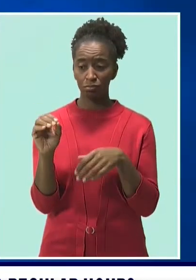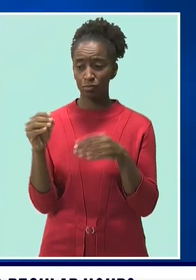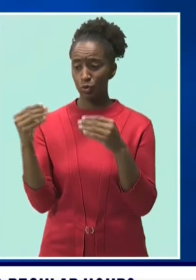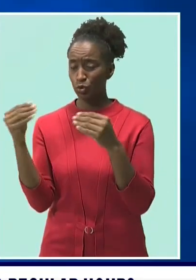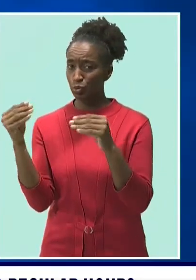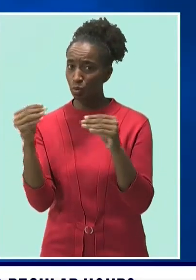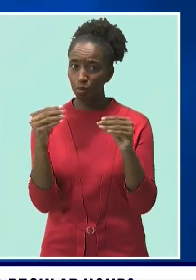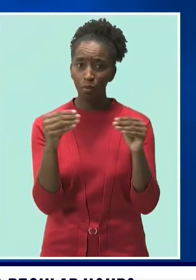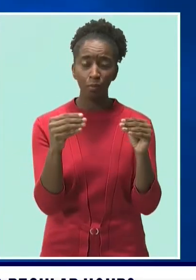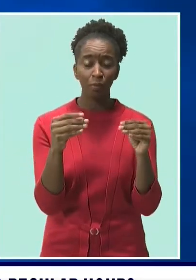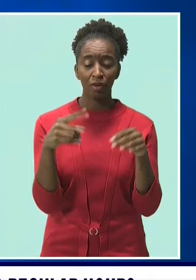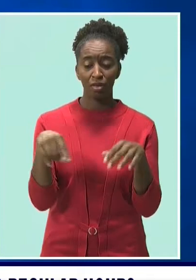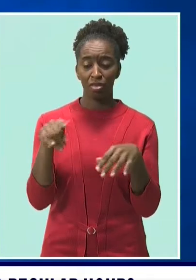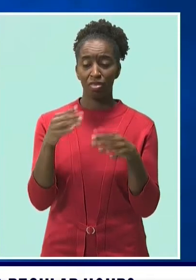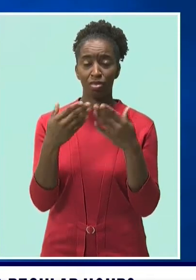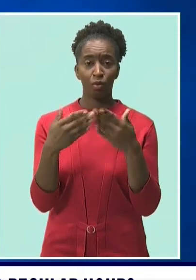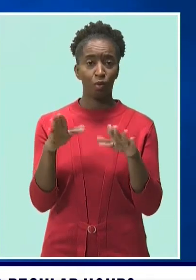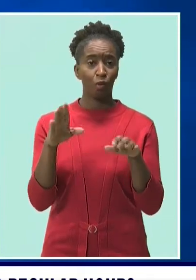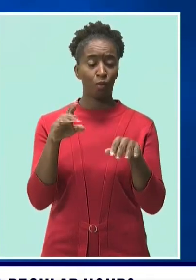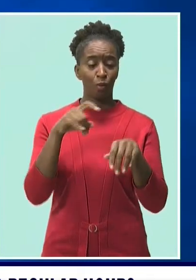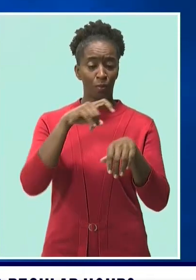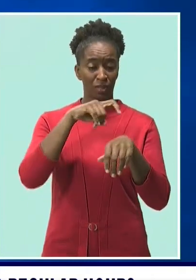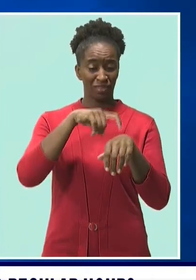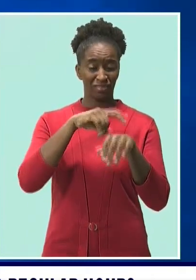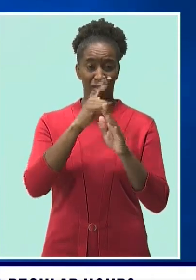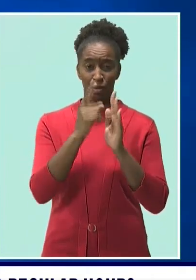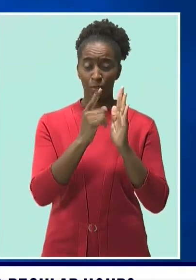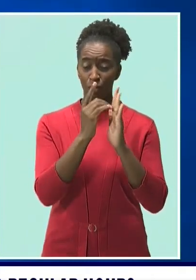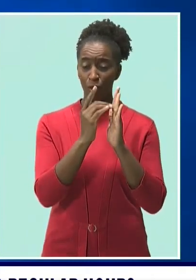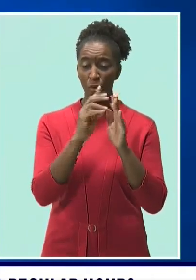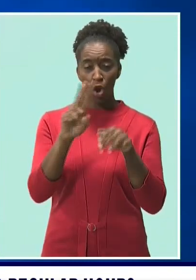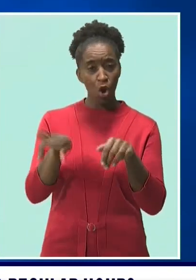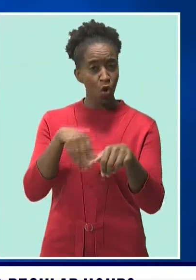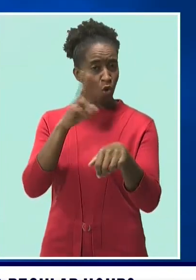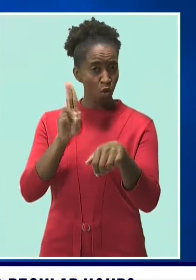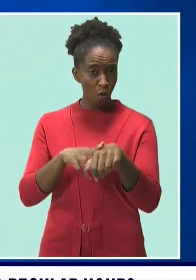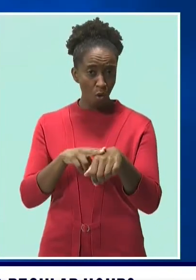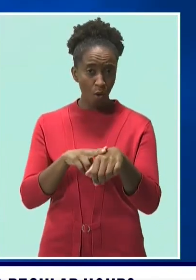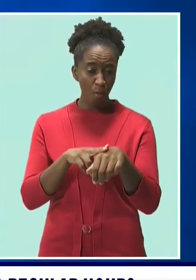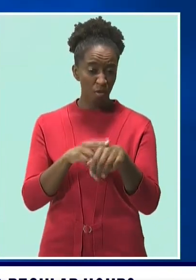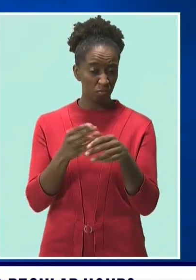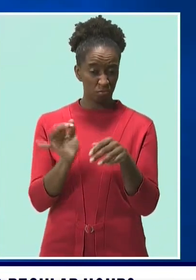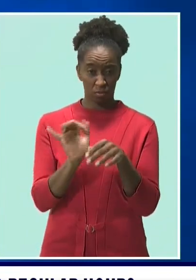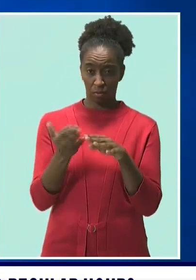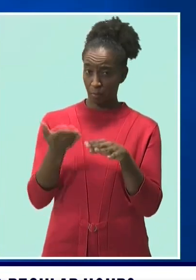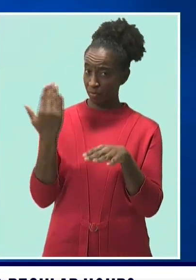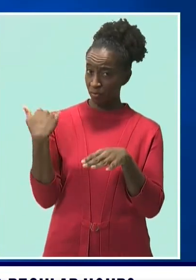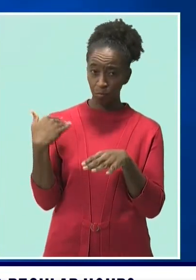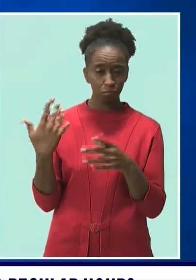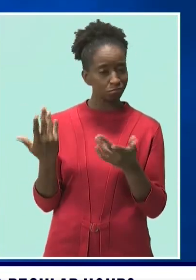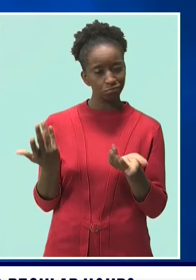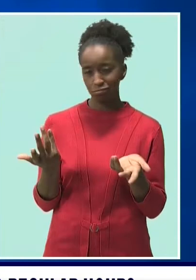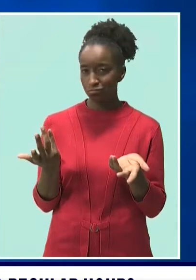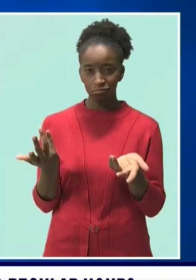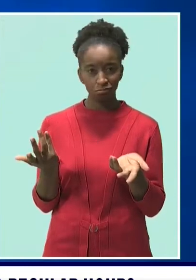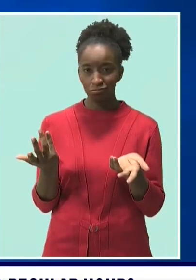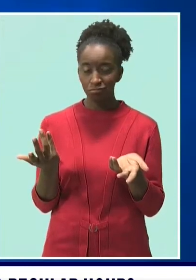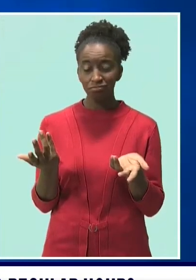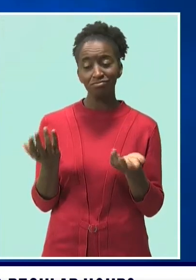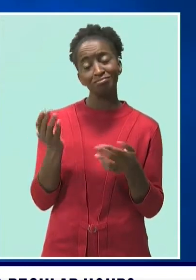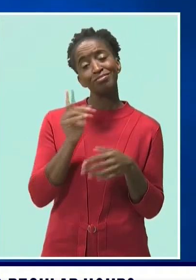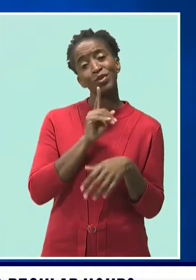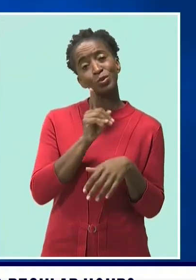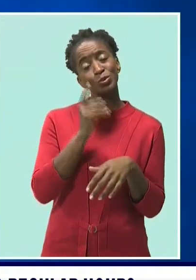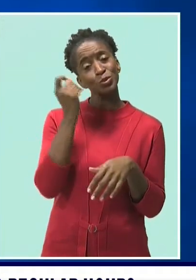not opened to their normal full operating hours of the past. But that is understandable. The business level is certainly not there. The